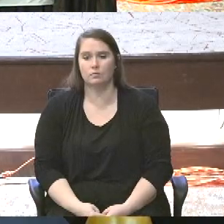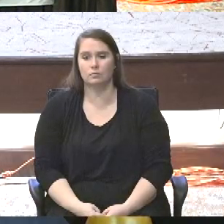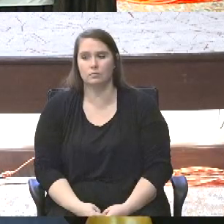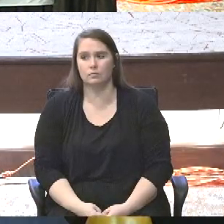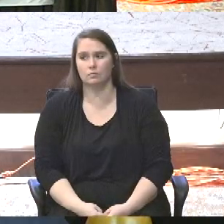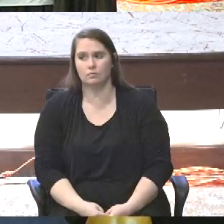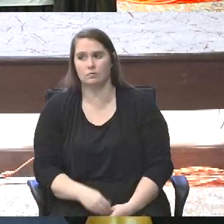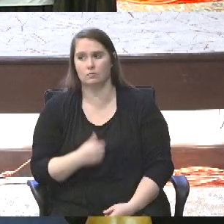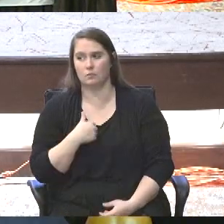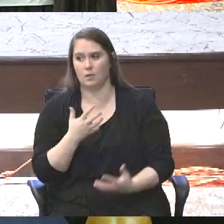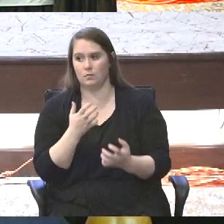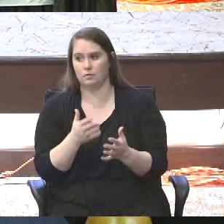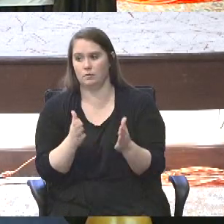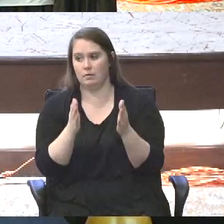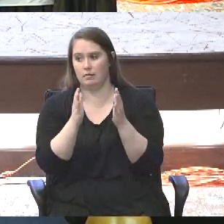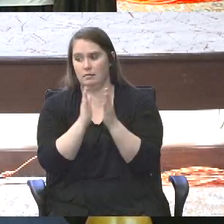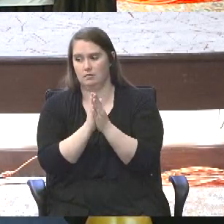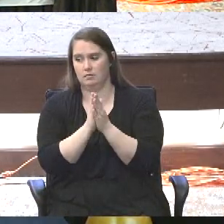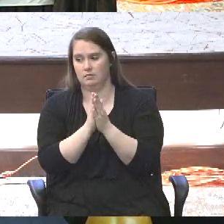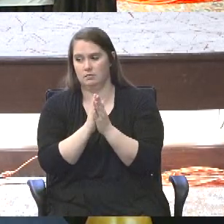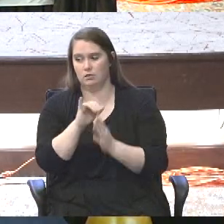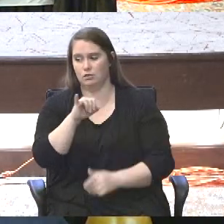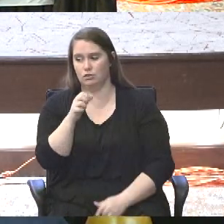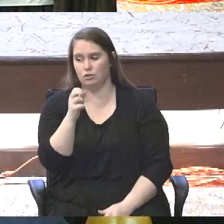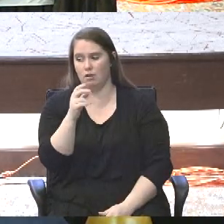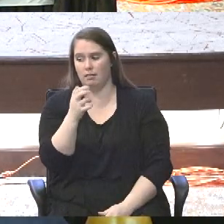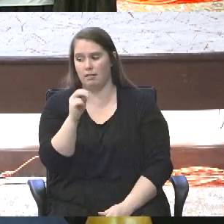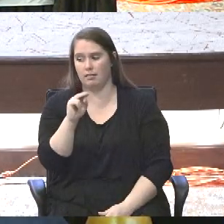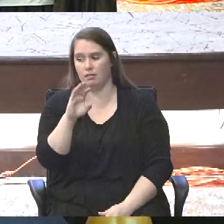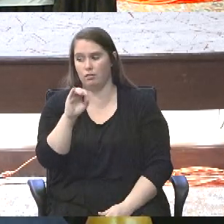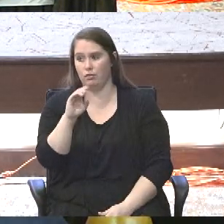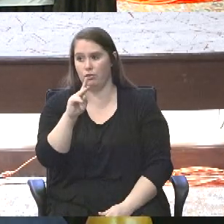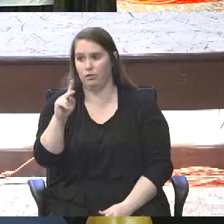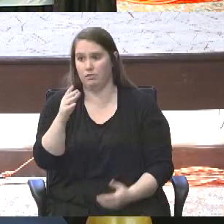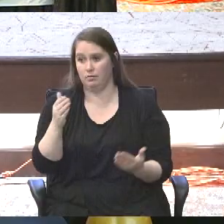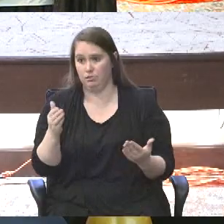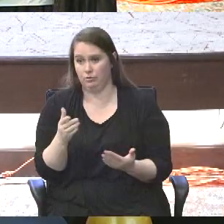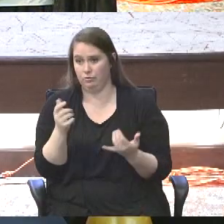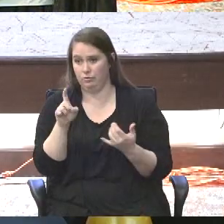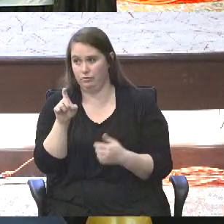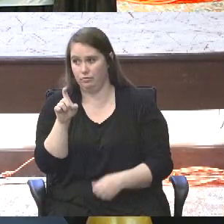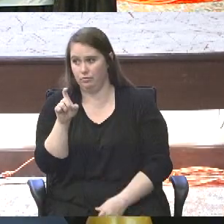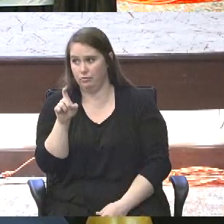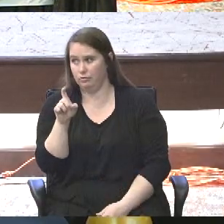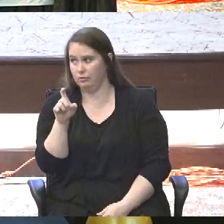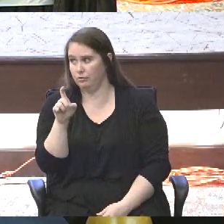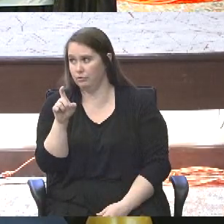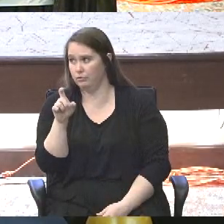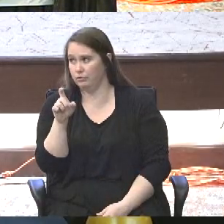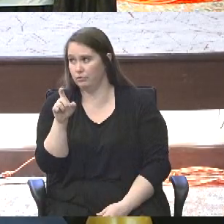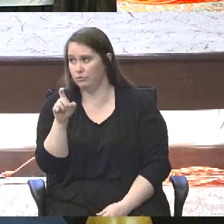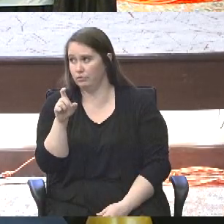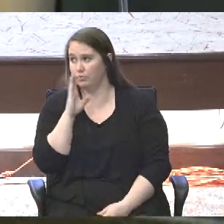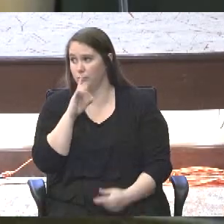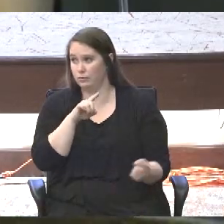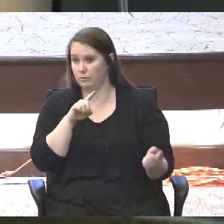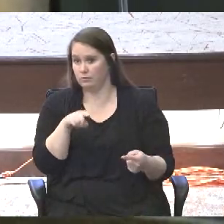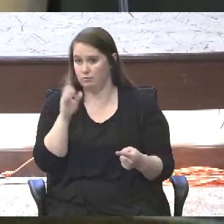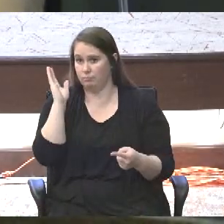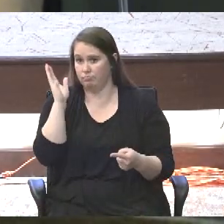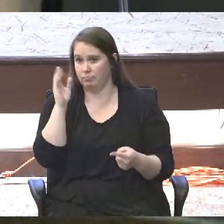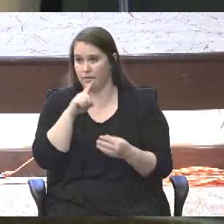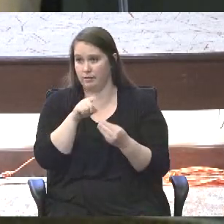I wanted to ask, is Jonathan Cook here? Yep. I see him. Is he going to make a presentation on